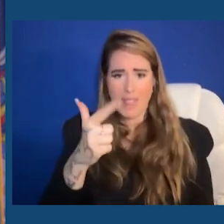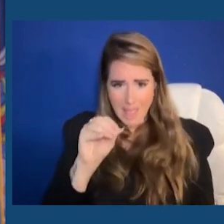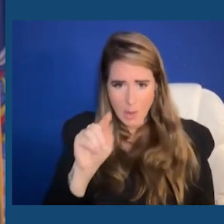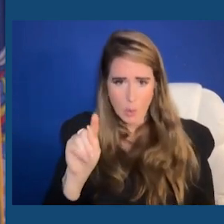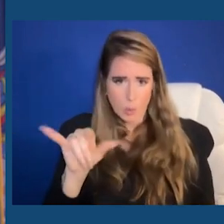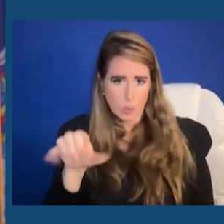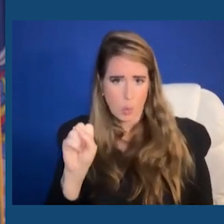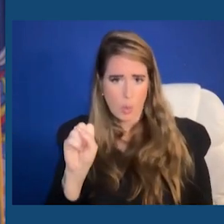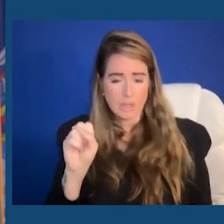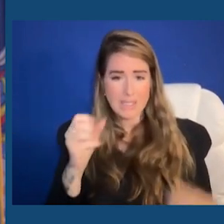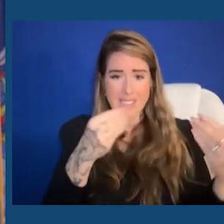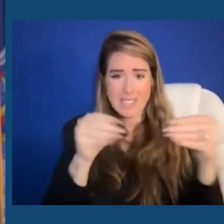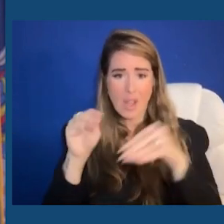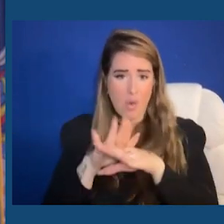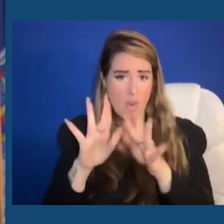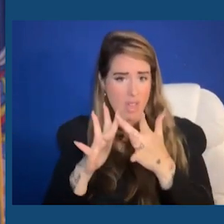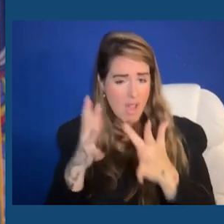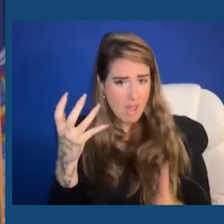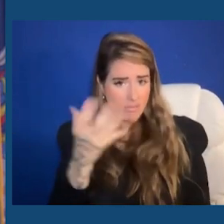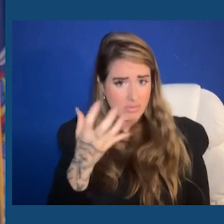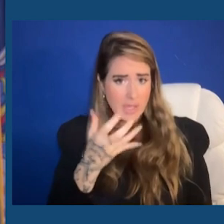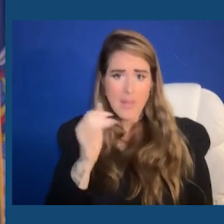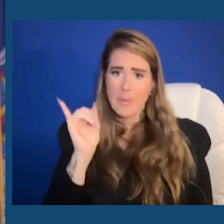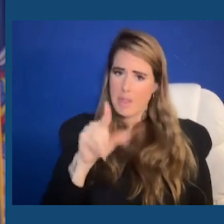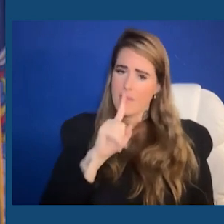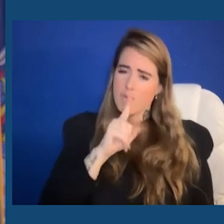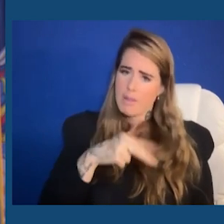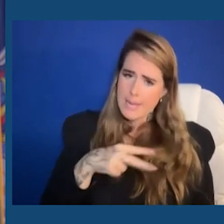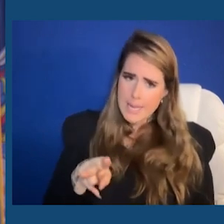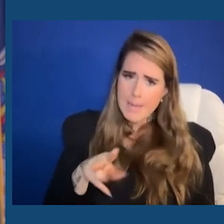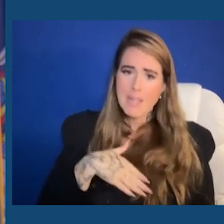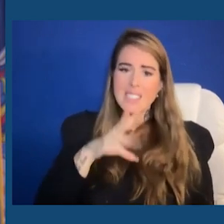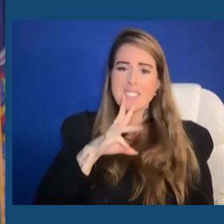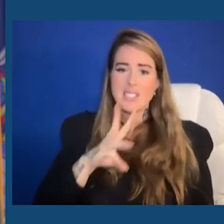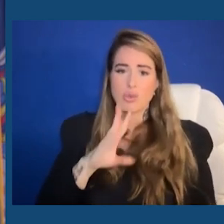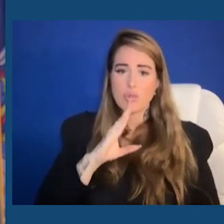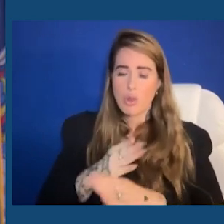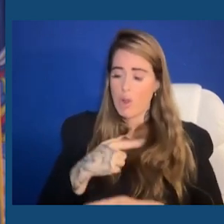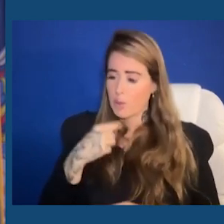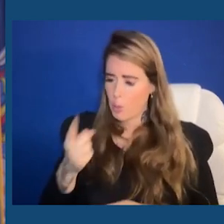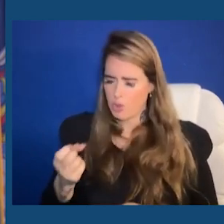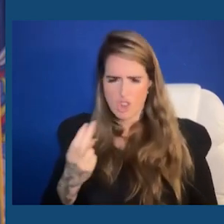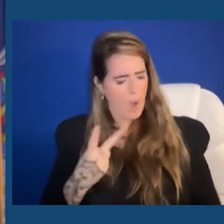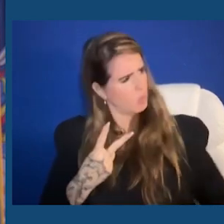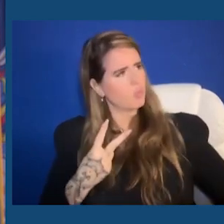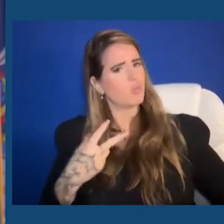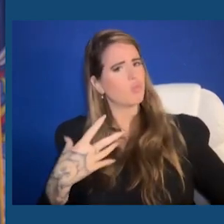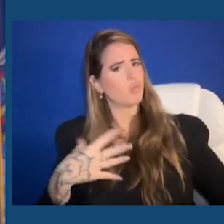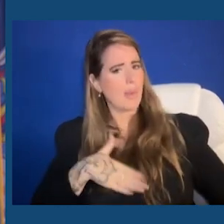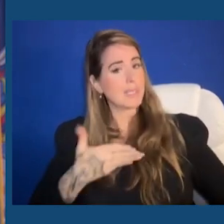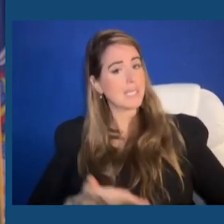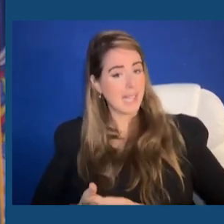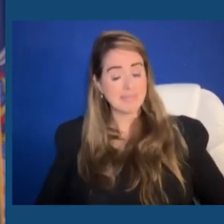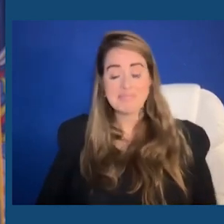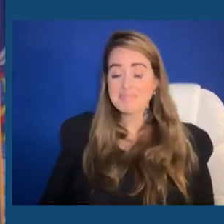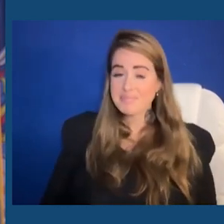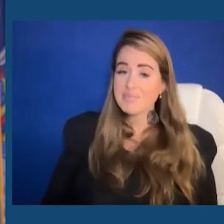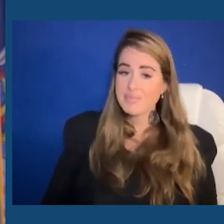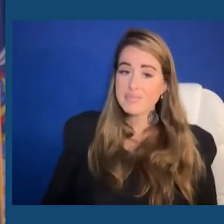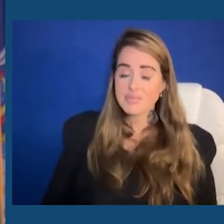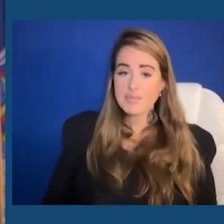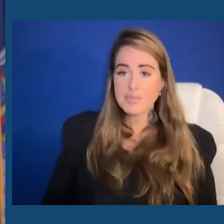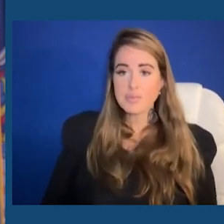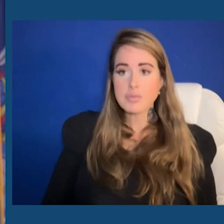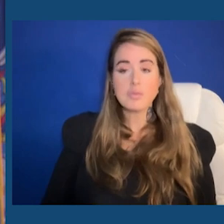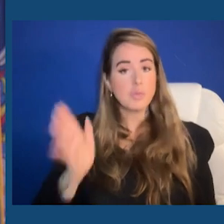to sell online. That one really upset my 6-year-old when I told her about it. And while penalties